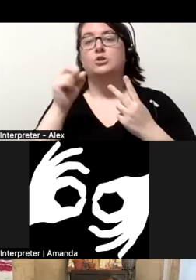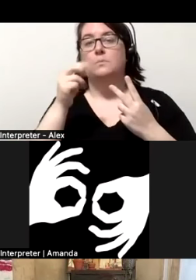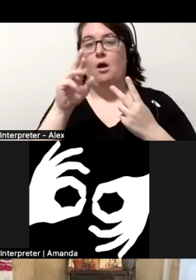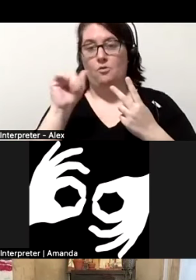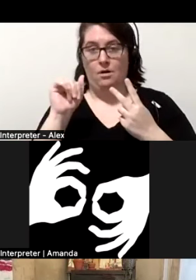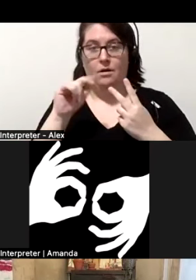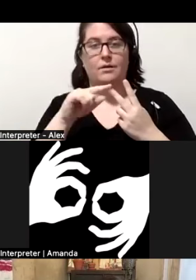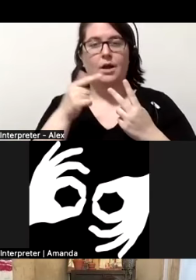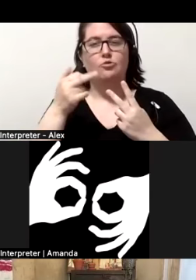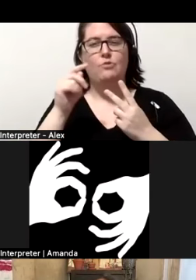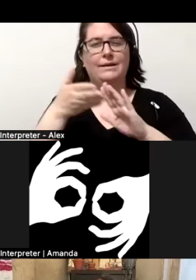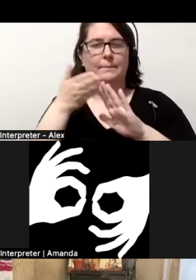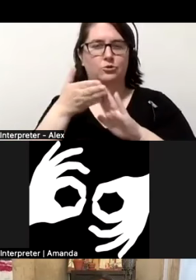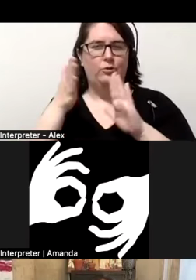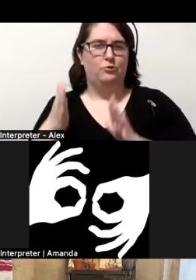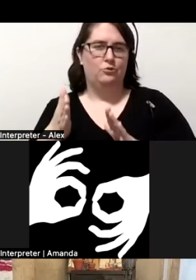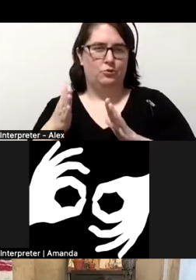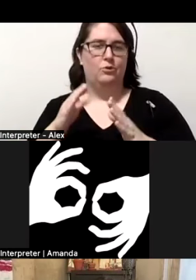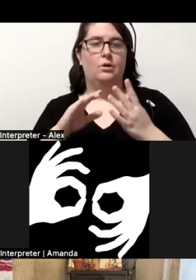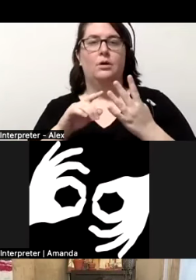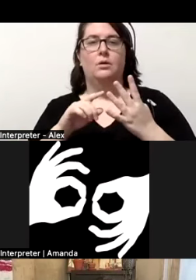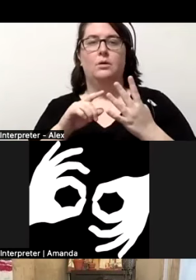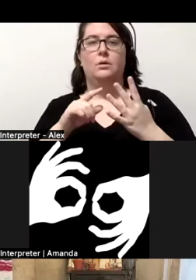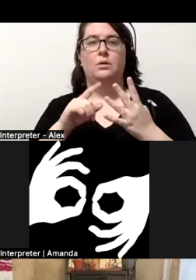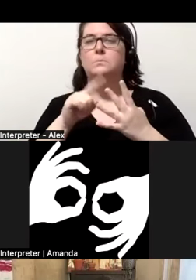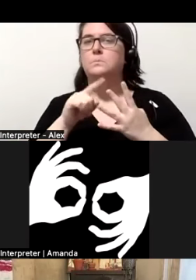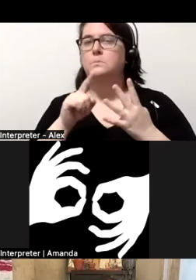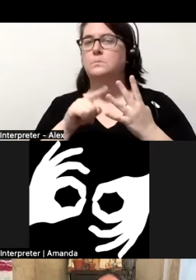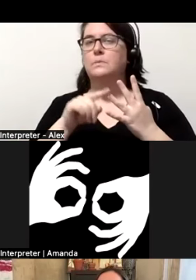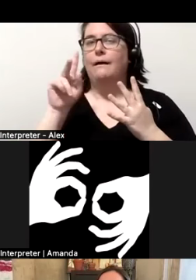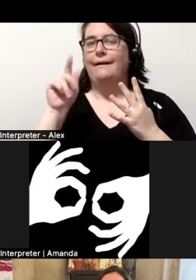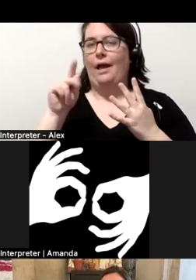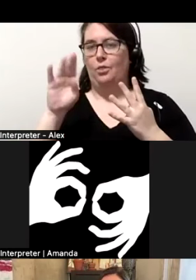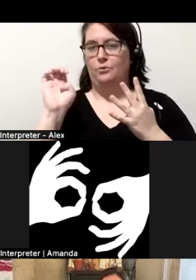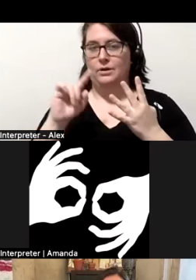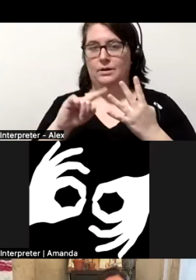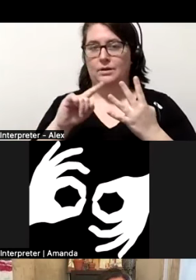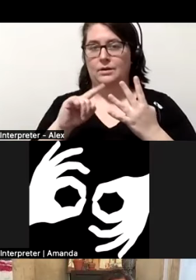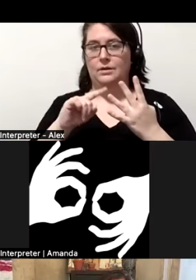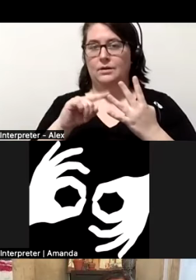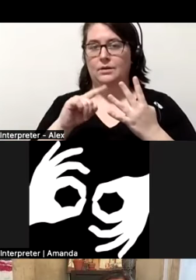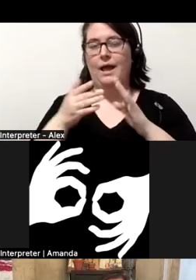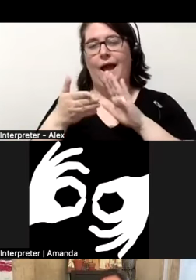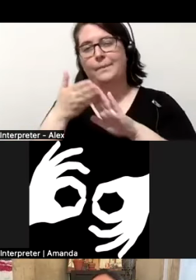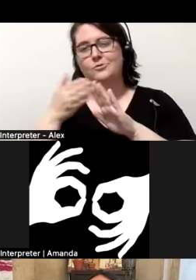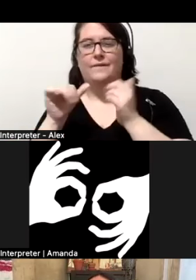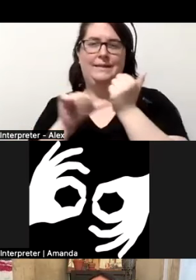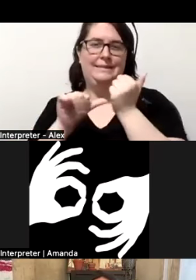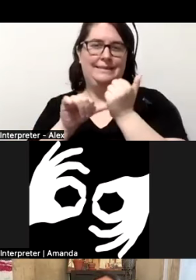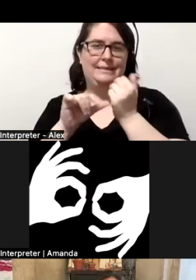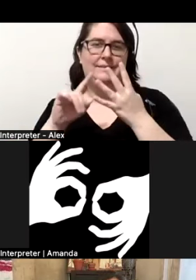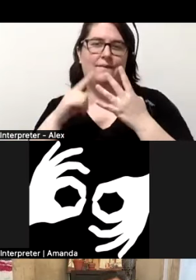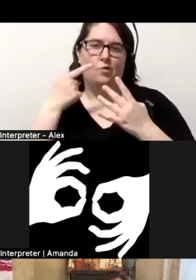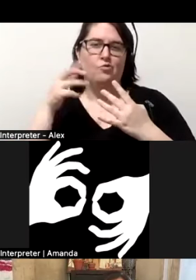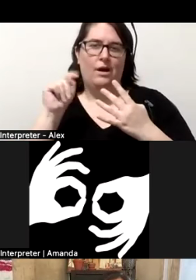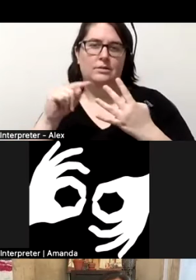who is our Grants Administrator. A lot of you may have also interacted with Catherine Dion, who's our Grants and Administrative Assistant,